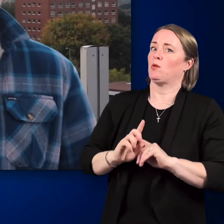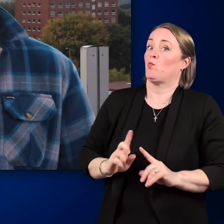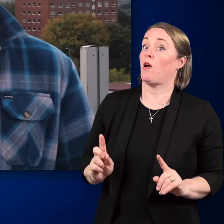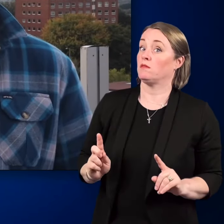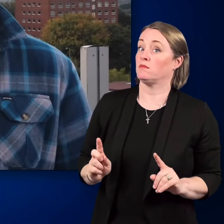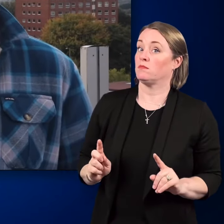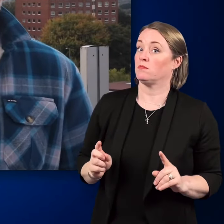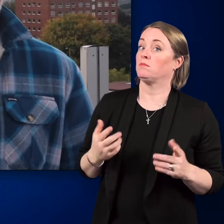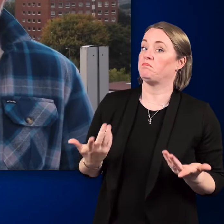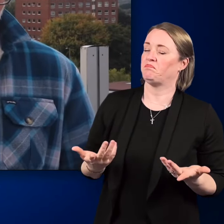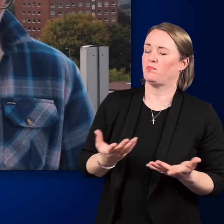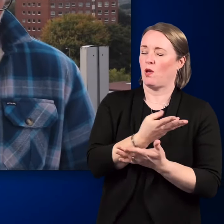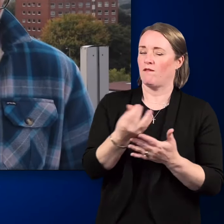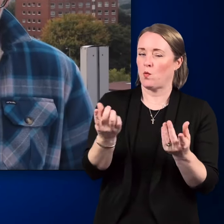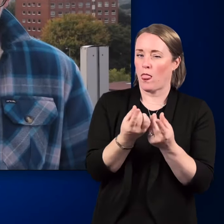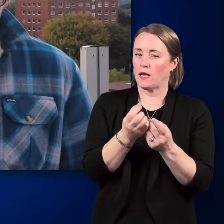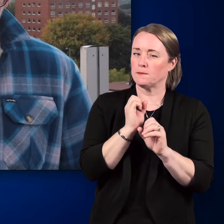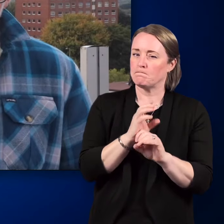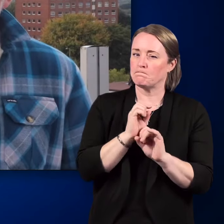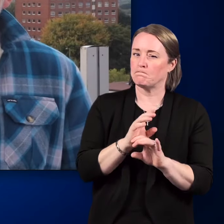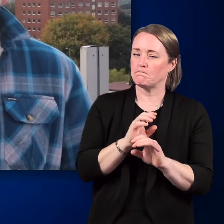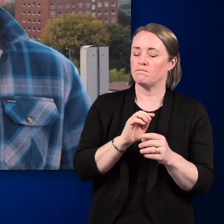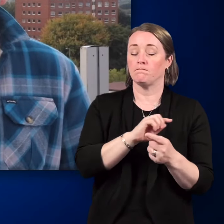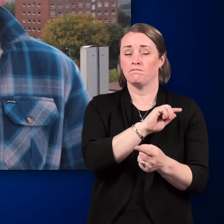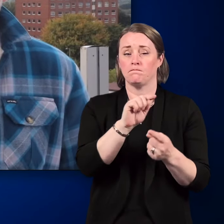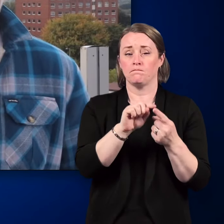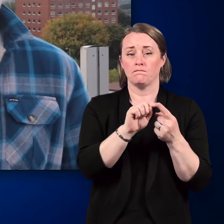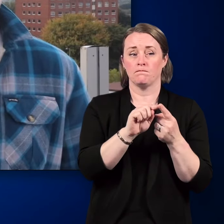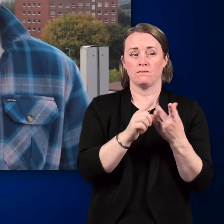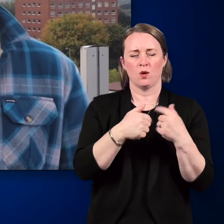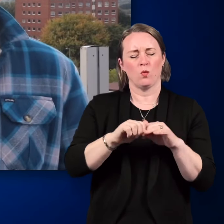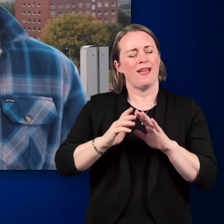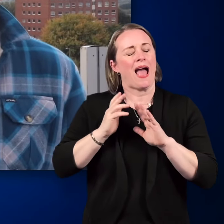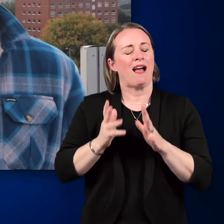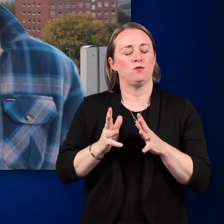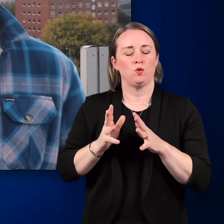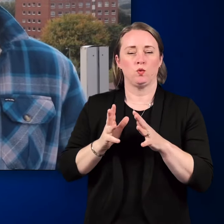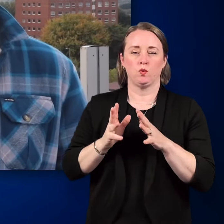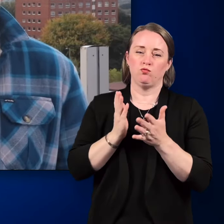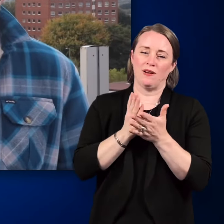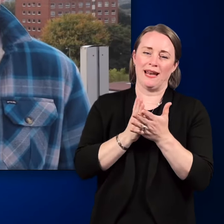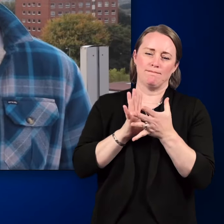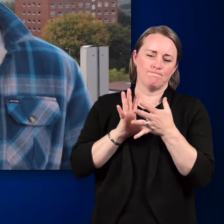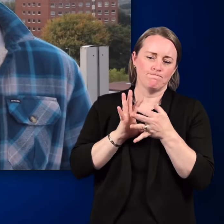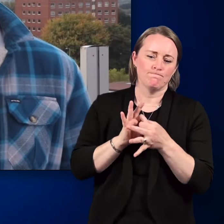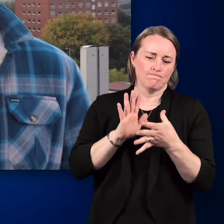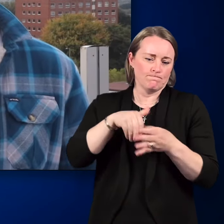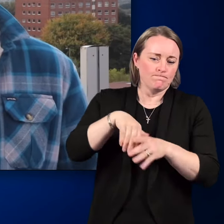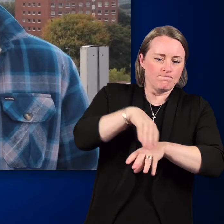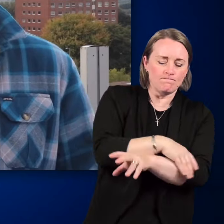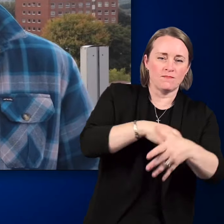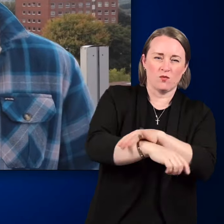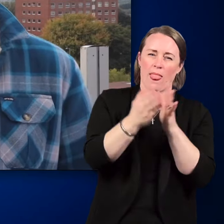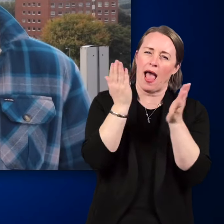a few thoughts to finish up with. Firstly, I think we have to engage with systemic issues